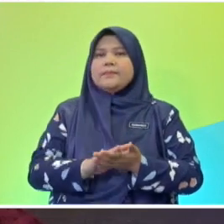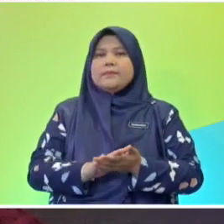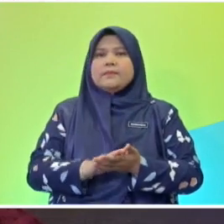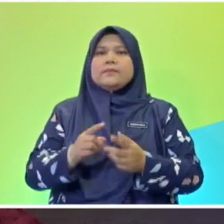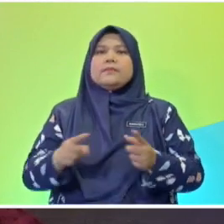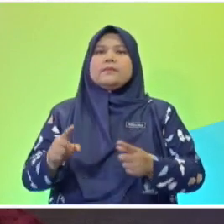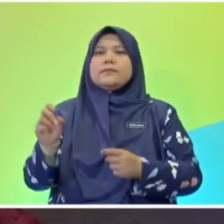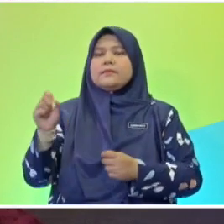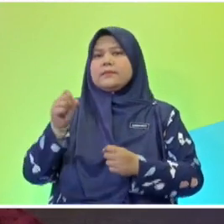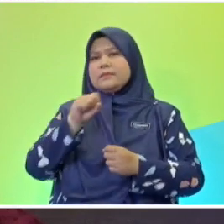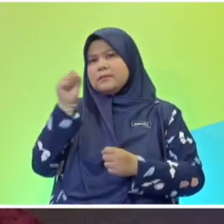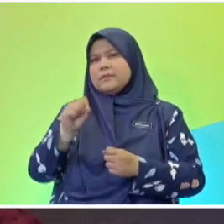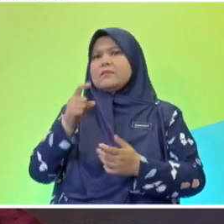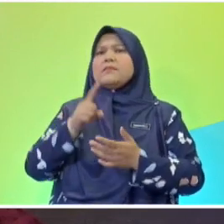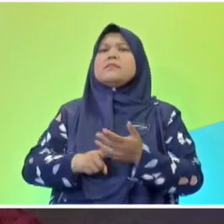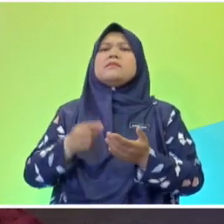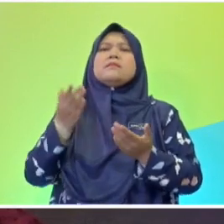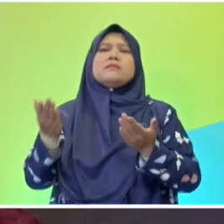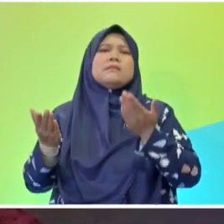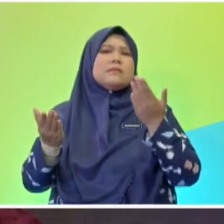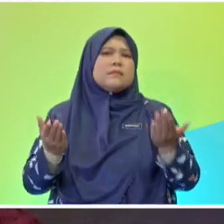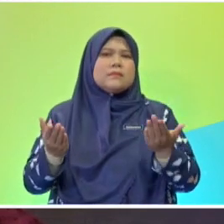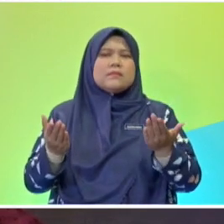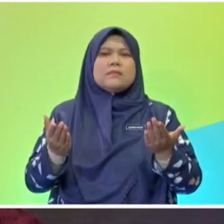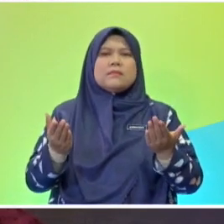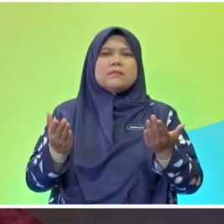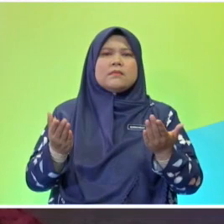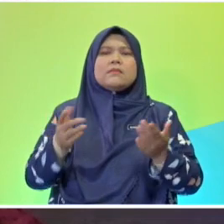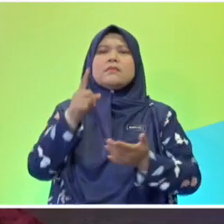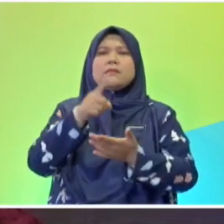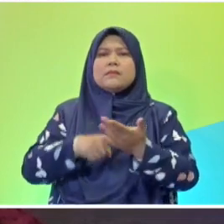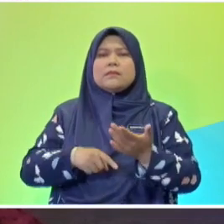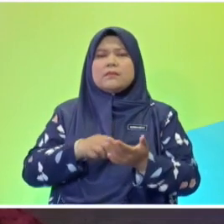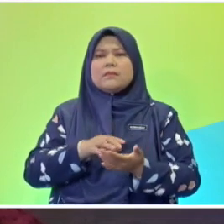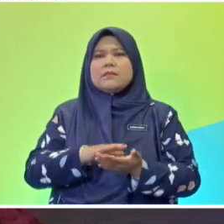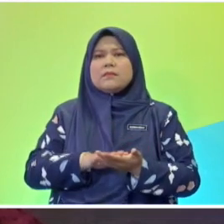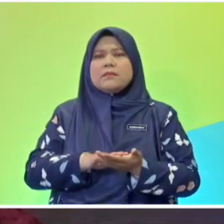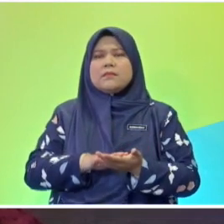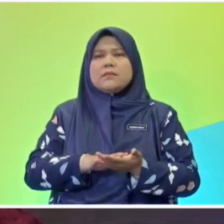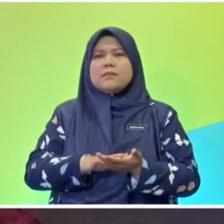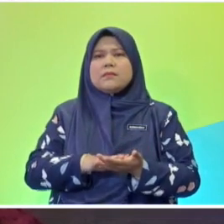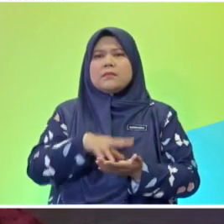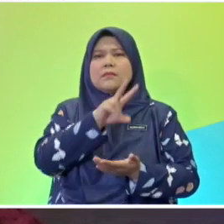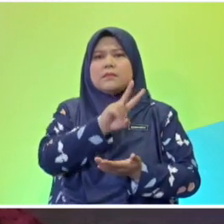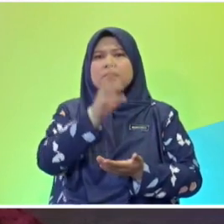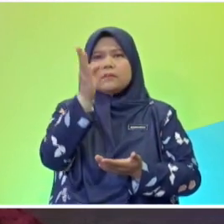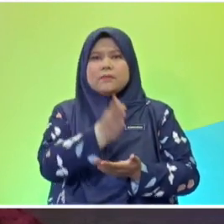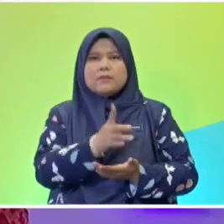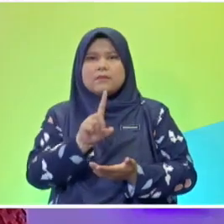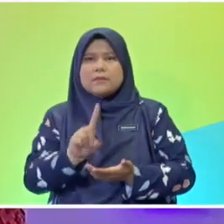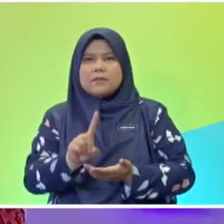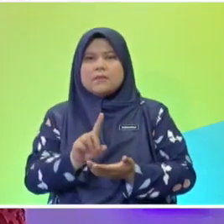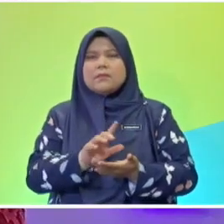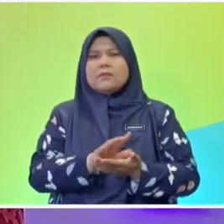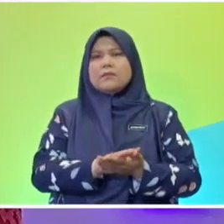question still remains, what's the difference between 12/1 and 12/2? Okay, 12/1 will